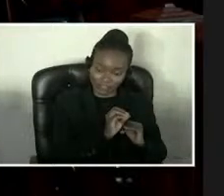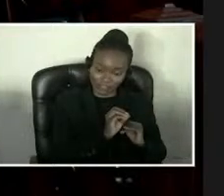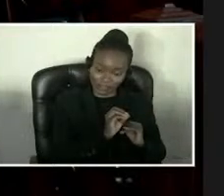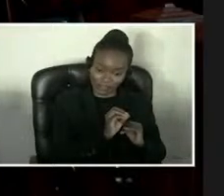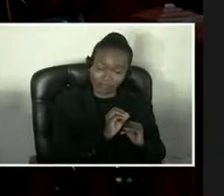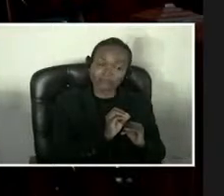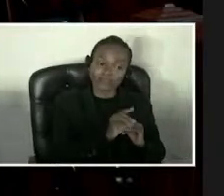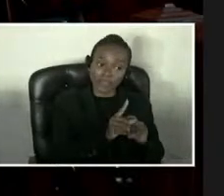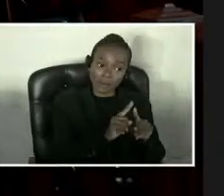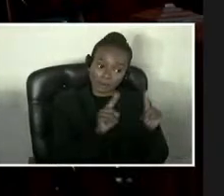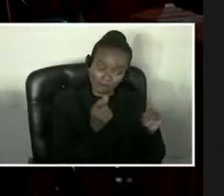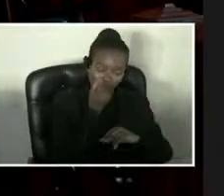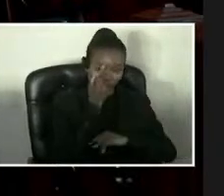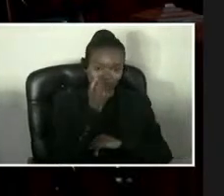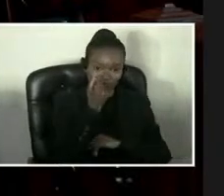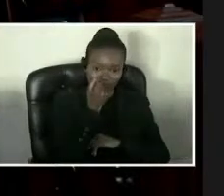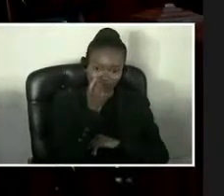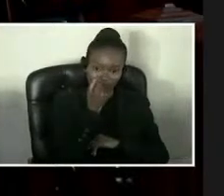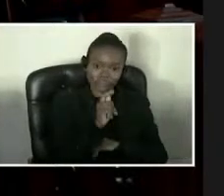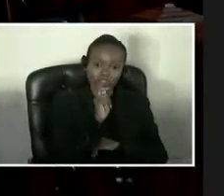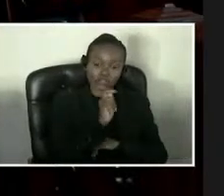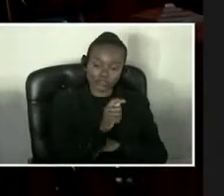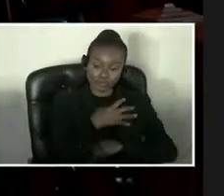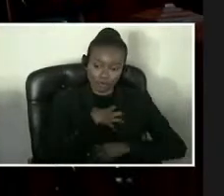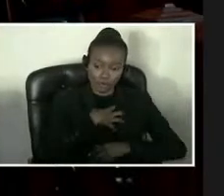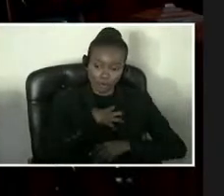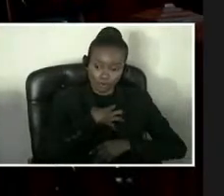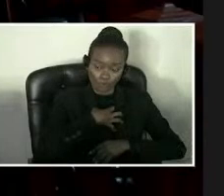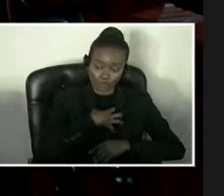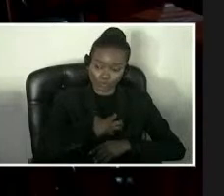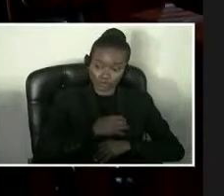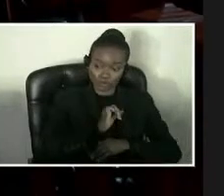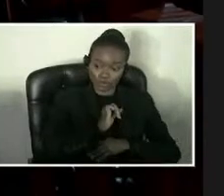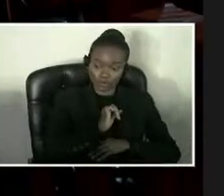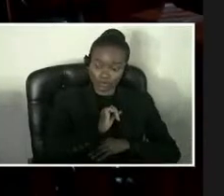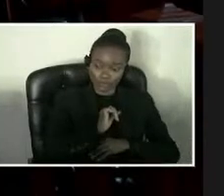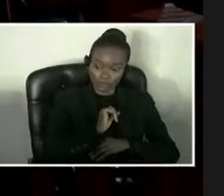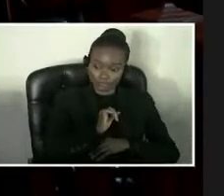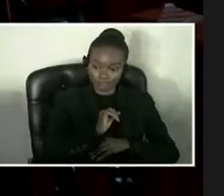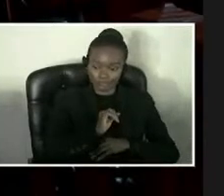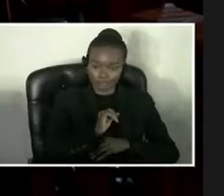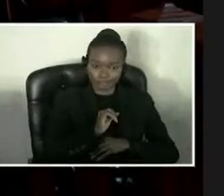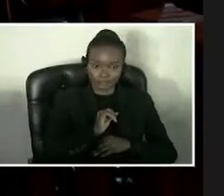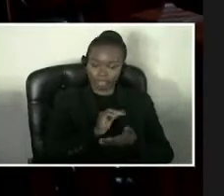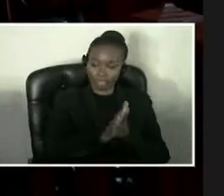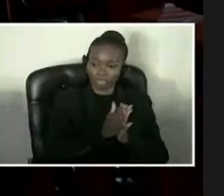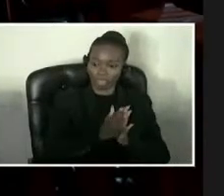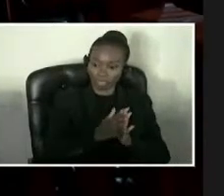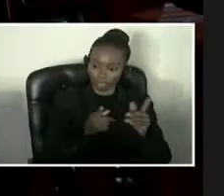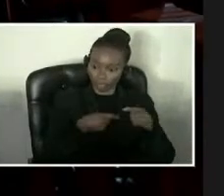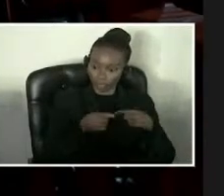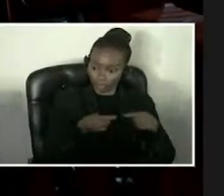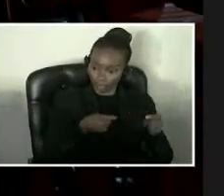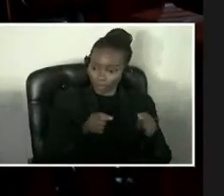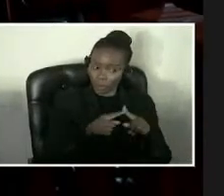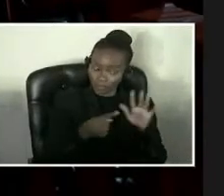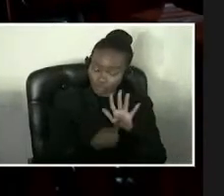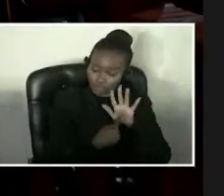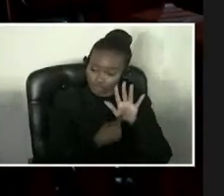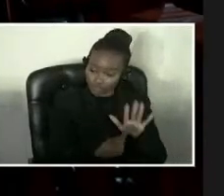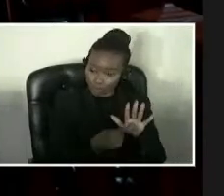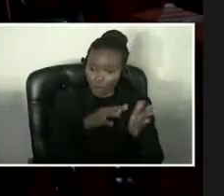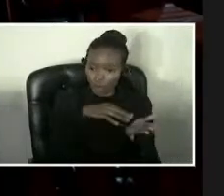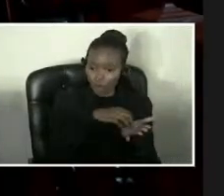although it is understandable that this is not your own making whatever emesis milan however it points to weak systems and controls in the